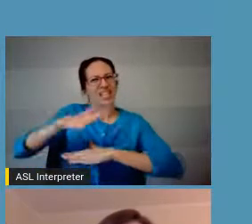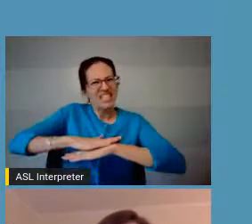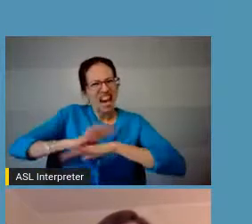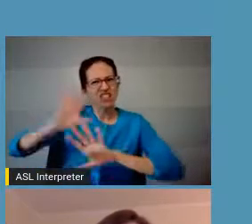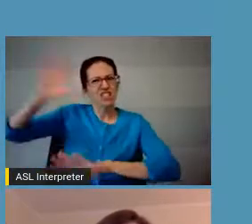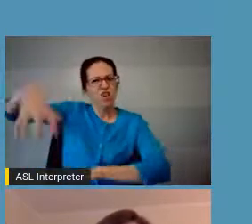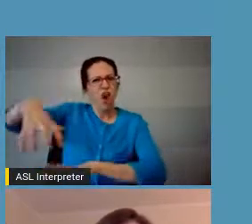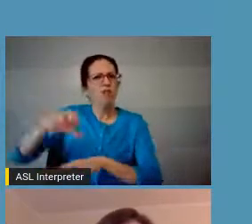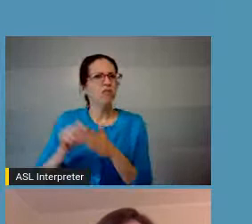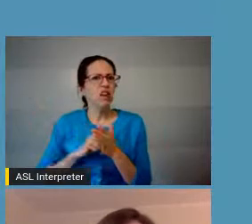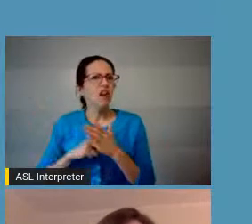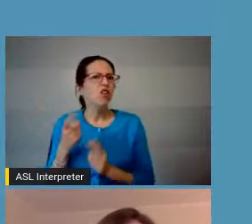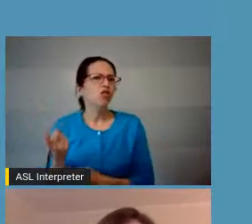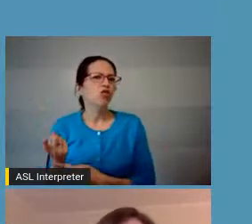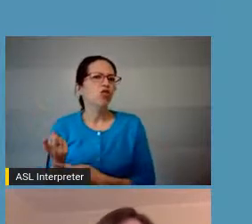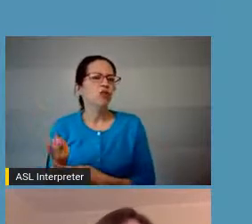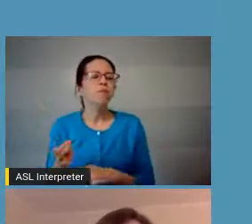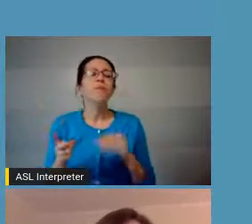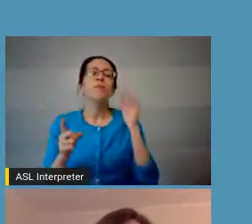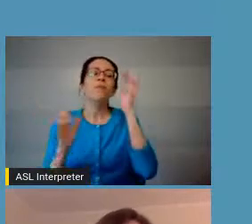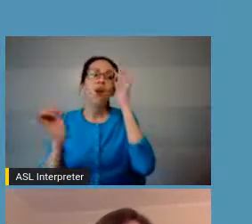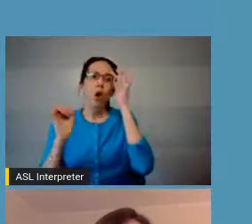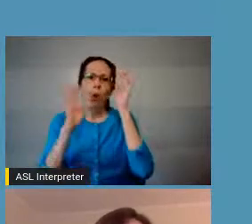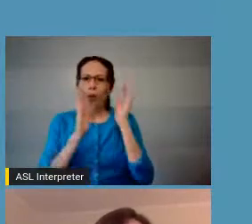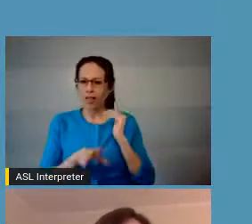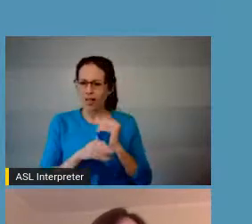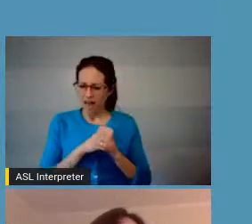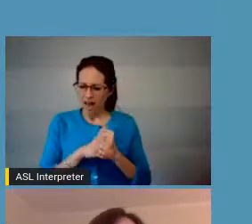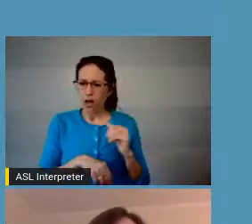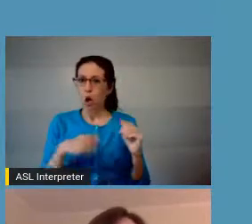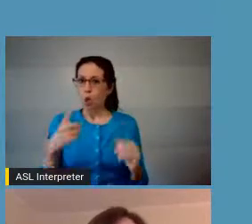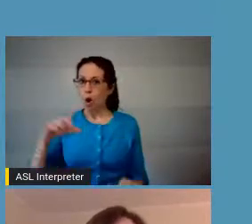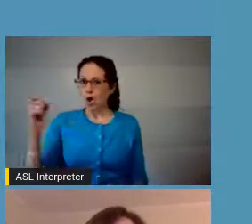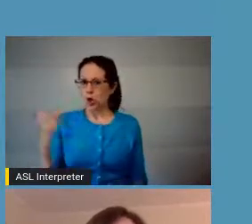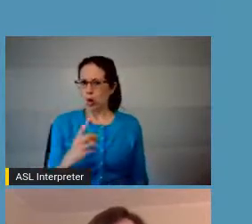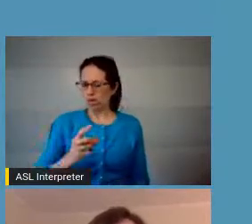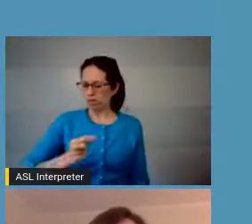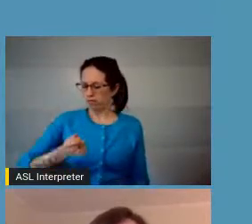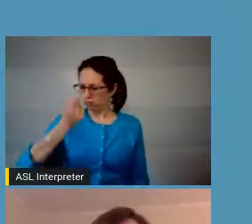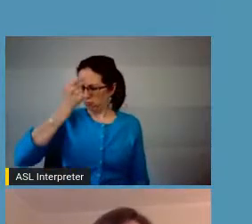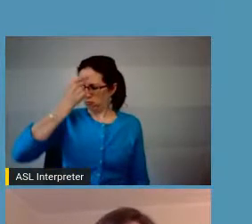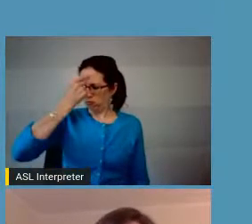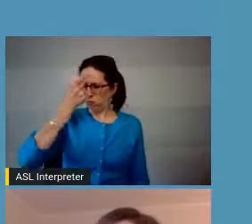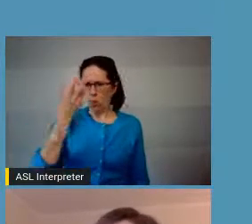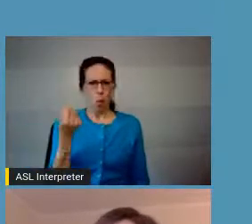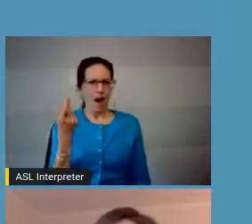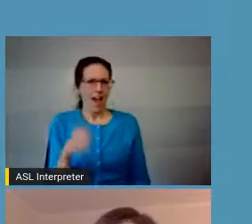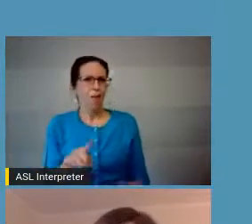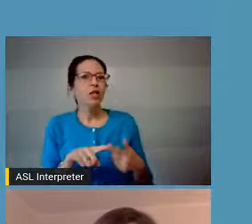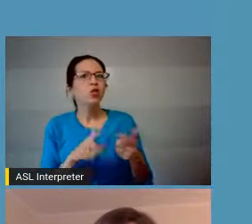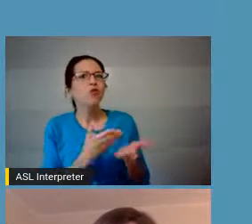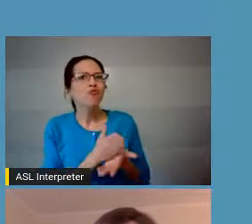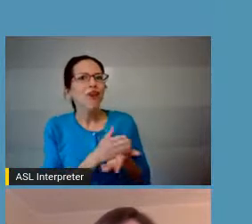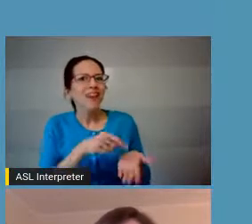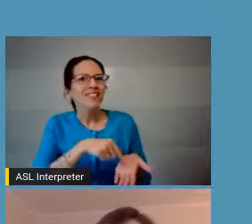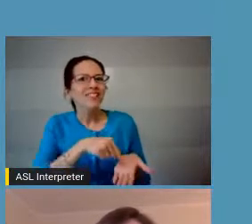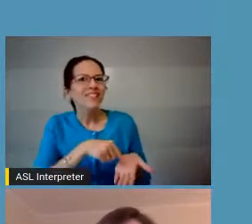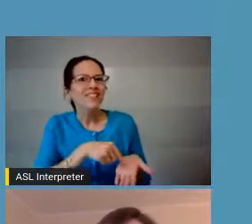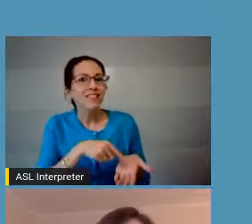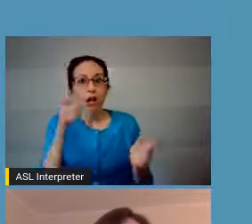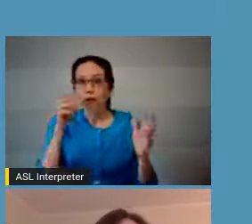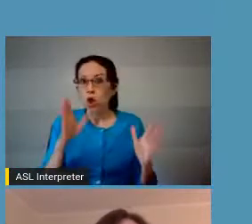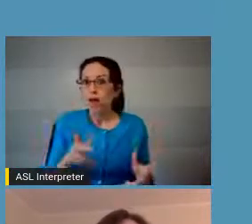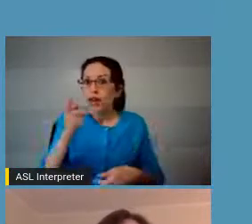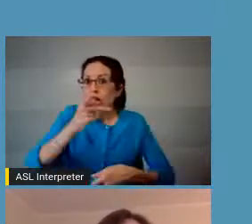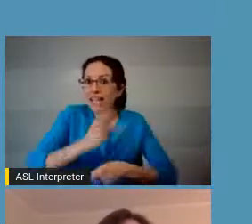will say that one of the questions that immediately comes to mind is, what happened to the rights? Did the photographer retain them or